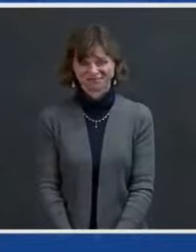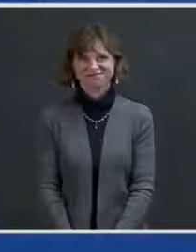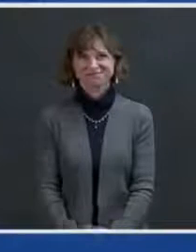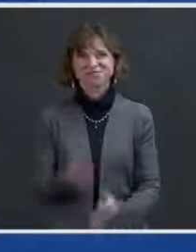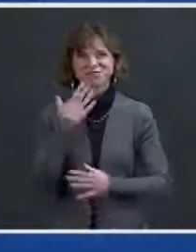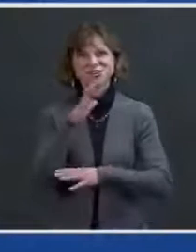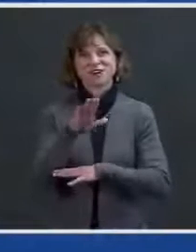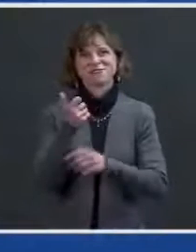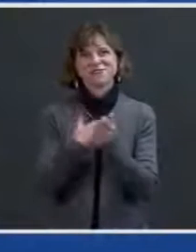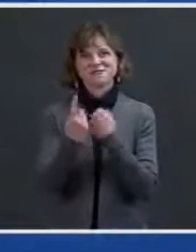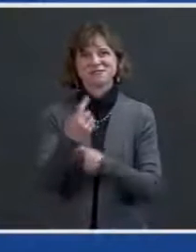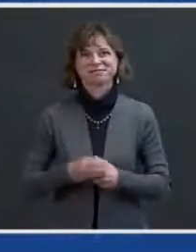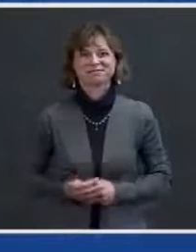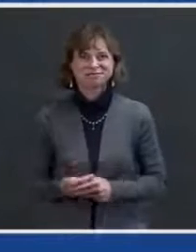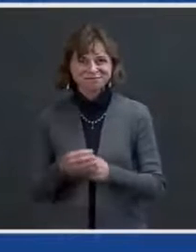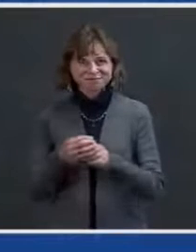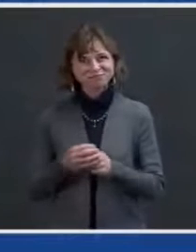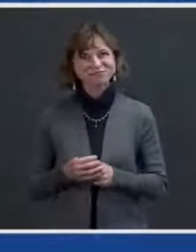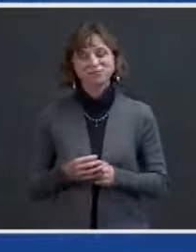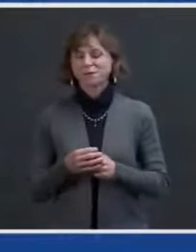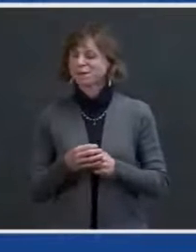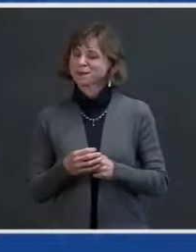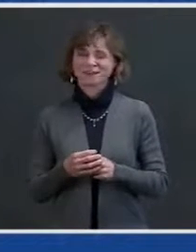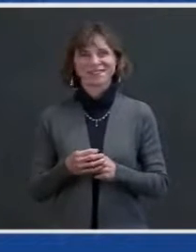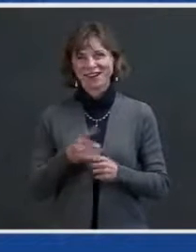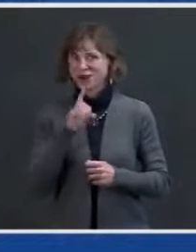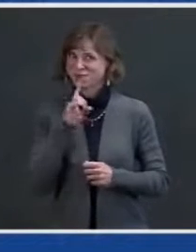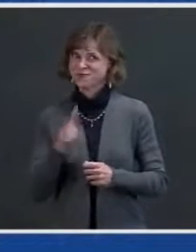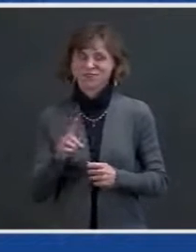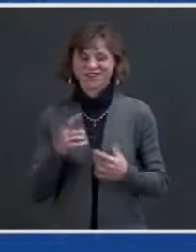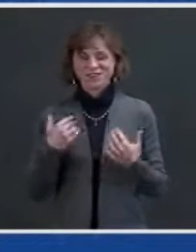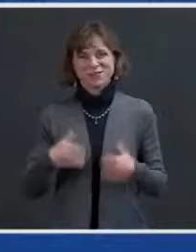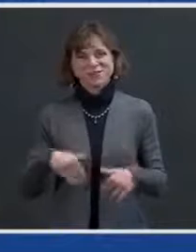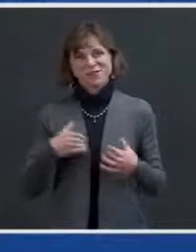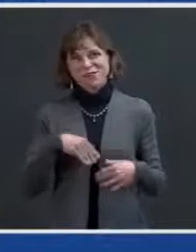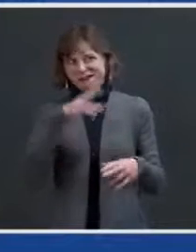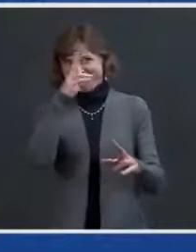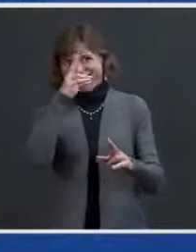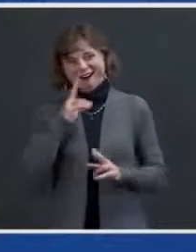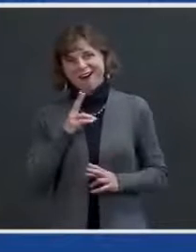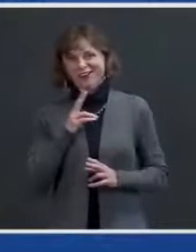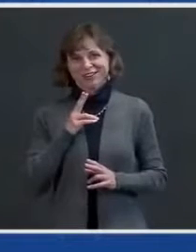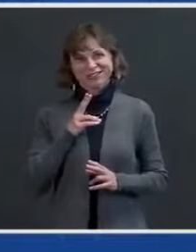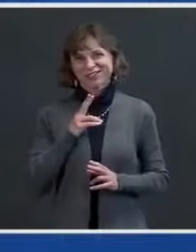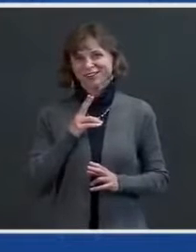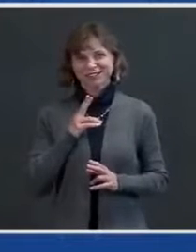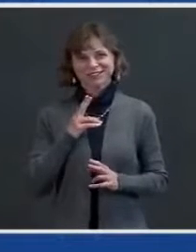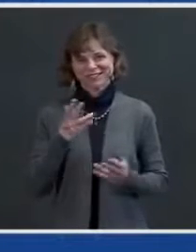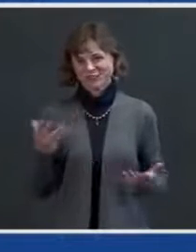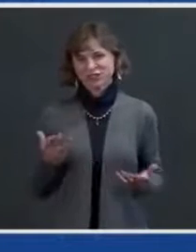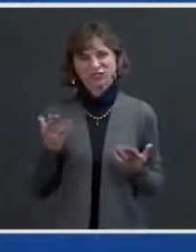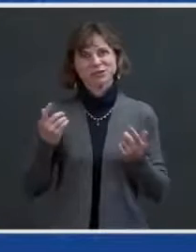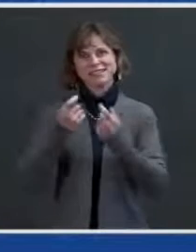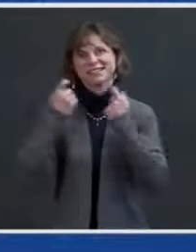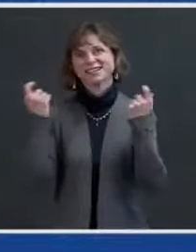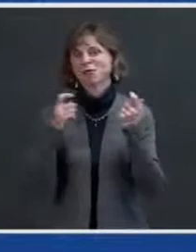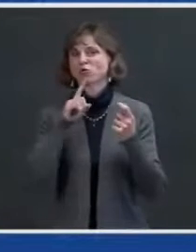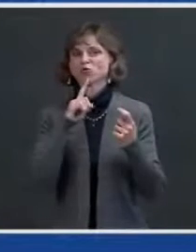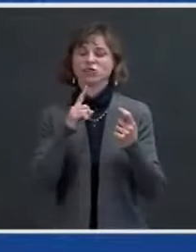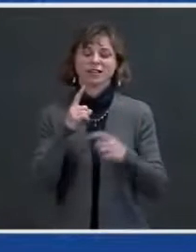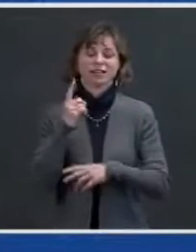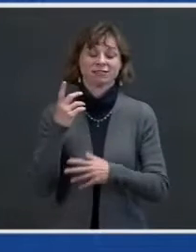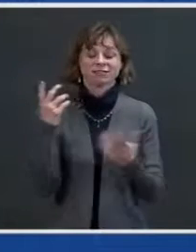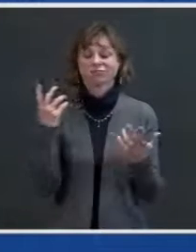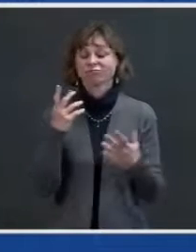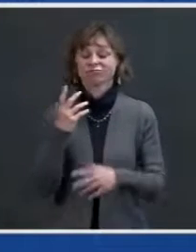Good afternoon, everyone. I really couldn't be more honored to be here celebrating this landmark collaboration today